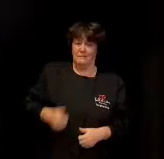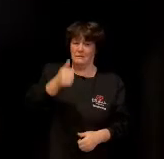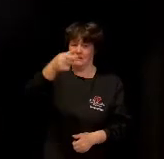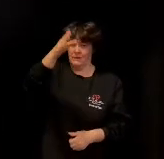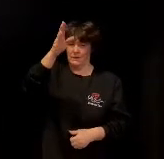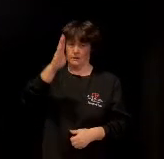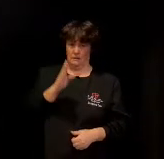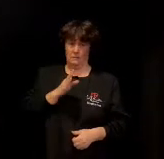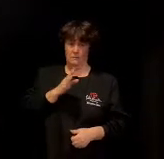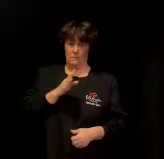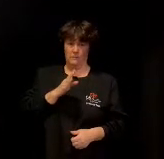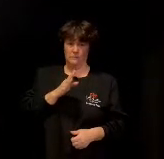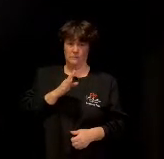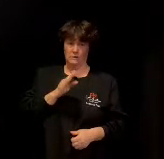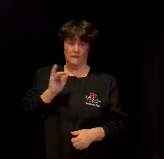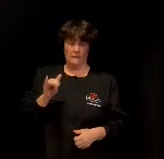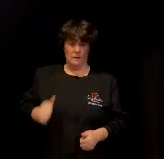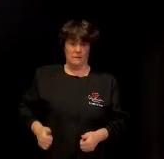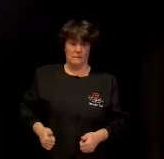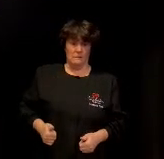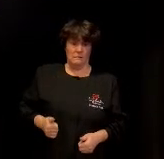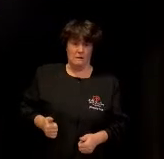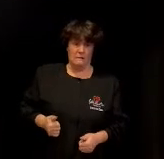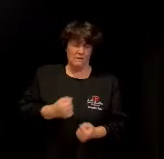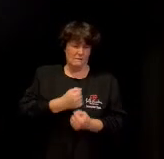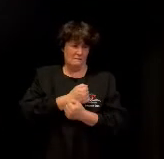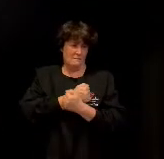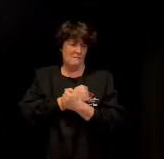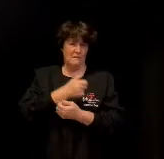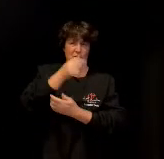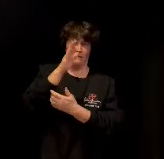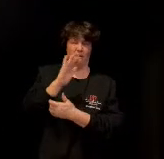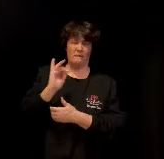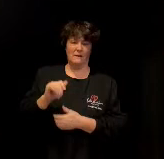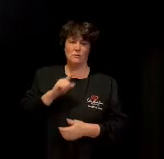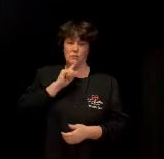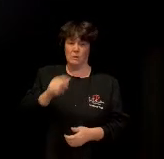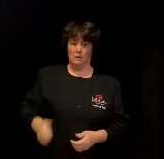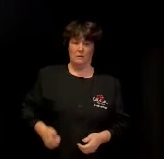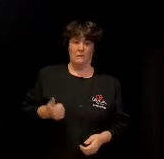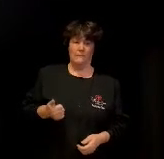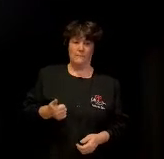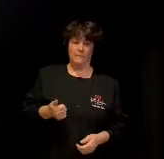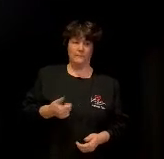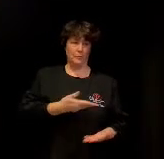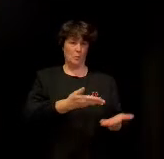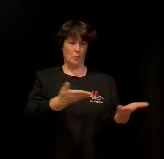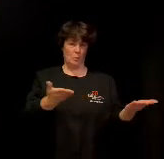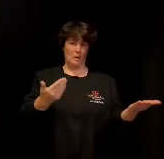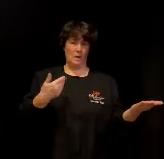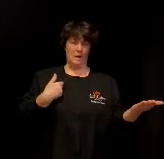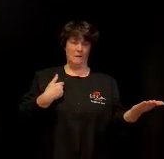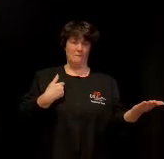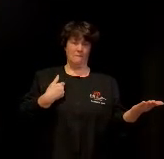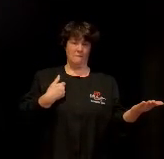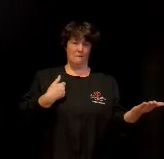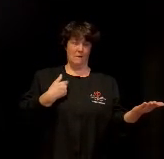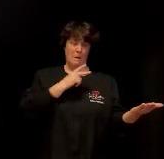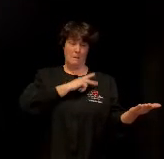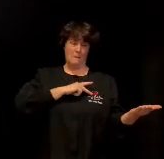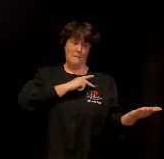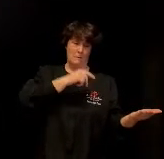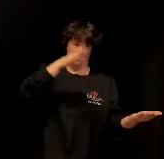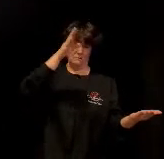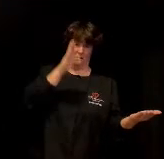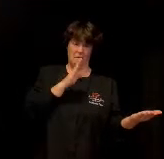A loving God that's what? Alive. You have a God that is personal, and you got a God that's